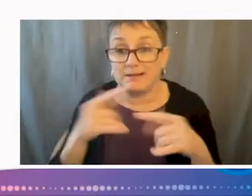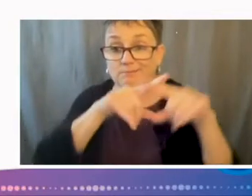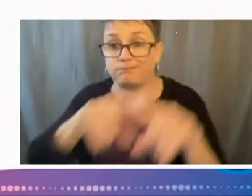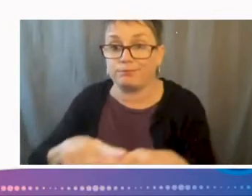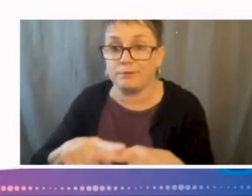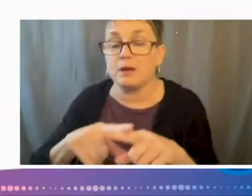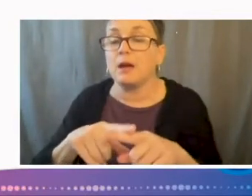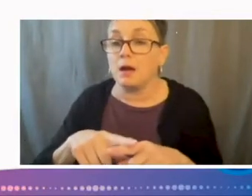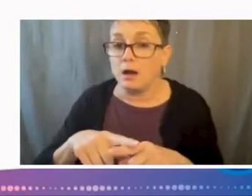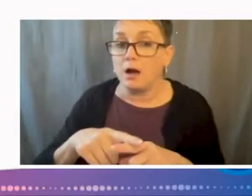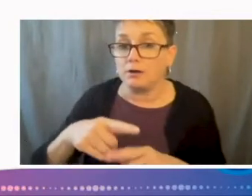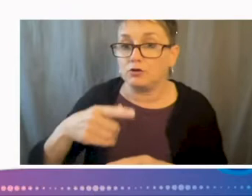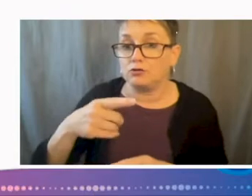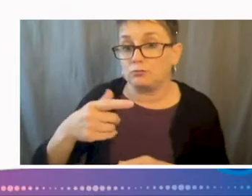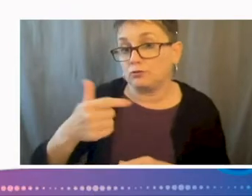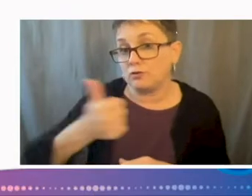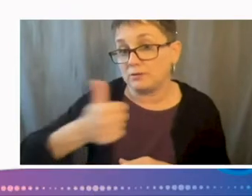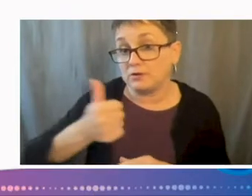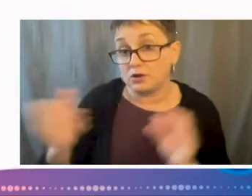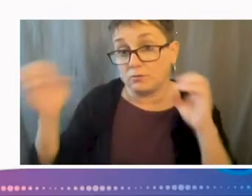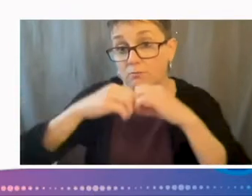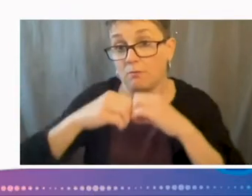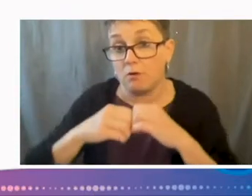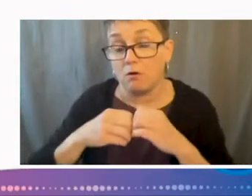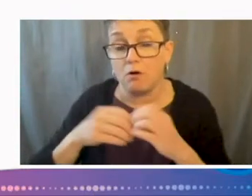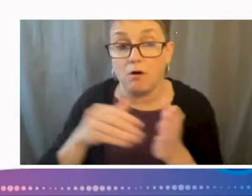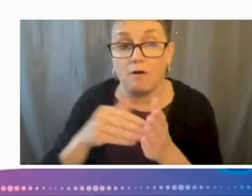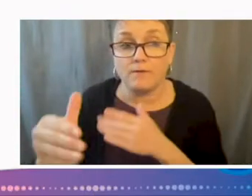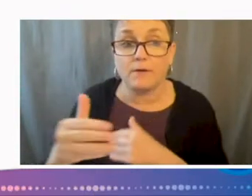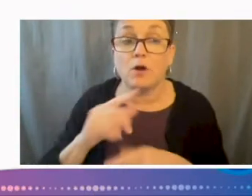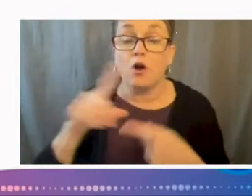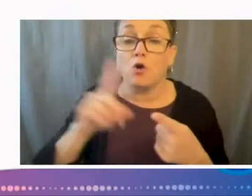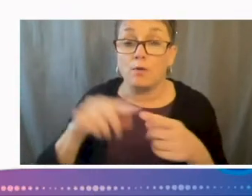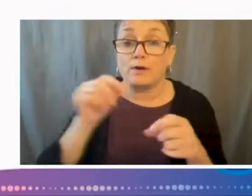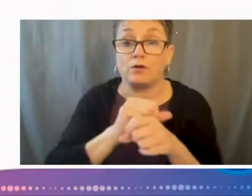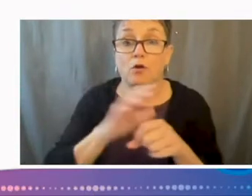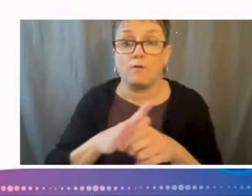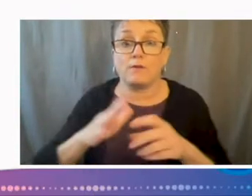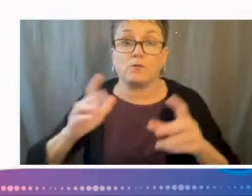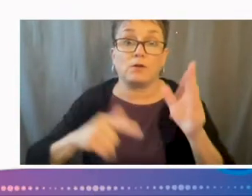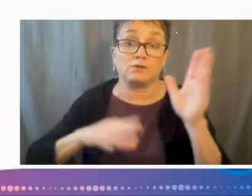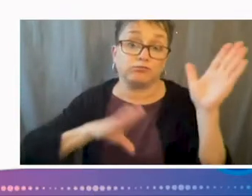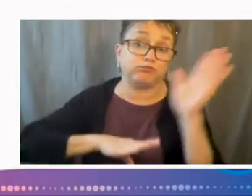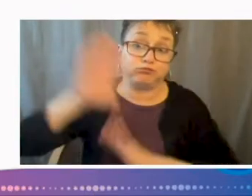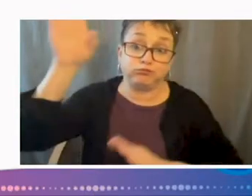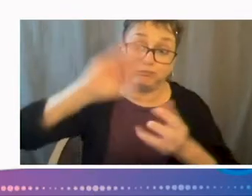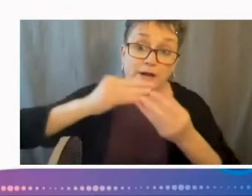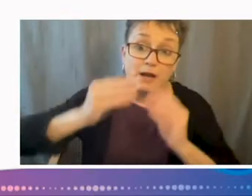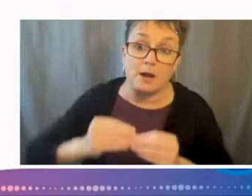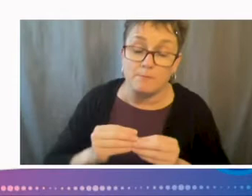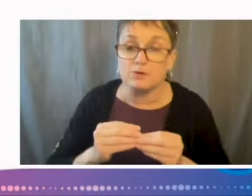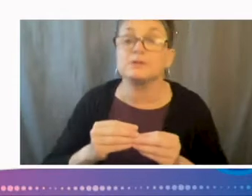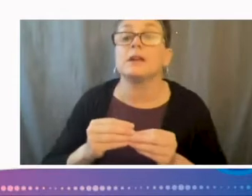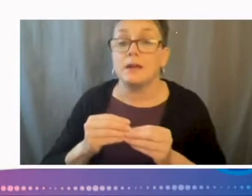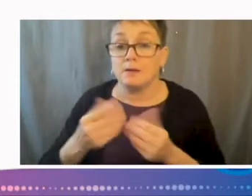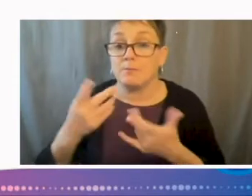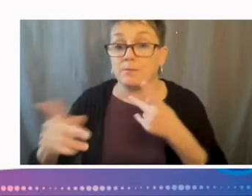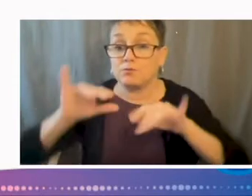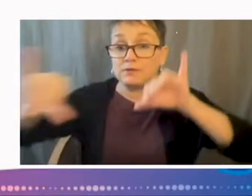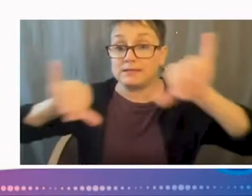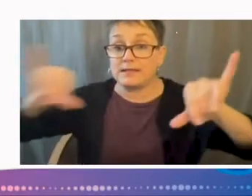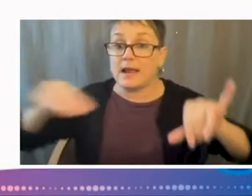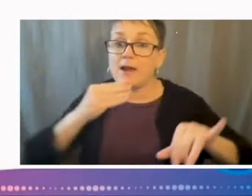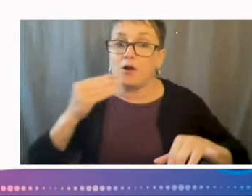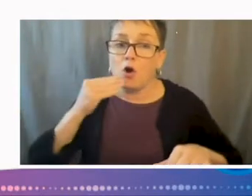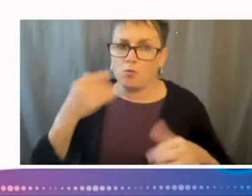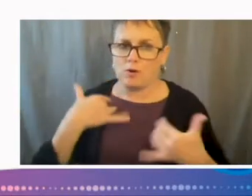During the height of COVID, when everyone else was socially distancing, our operators were still securing and assisting our customers.